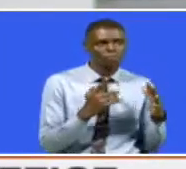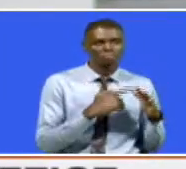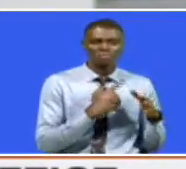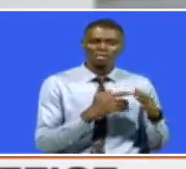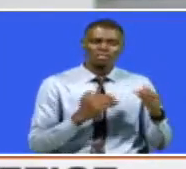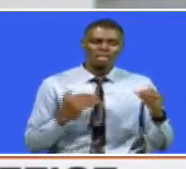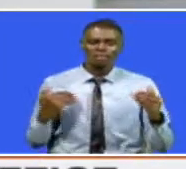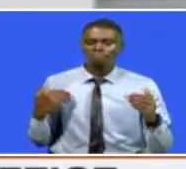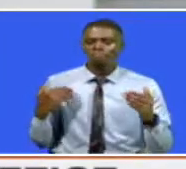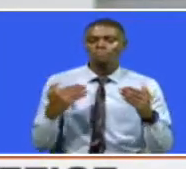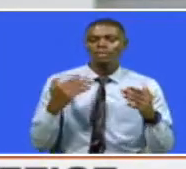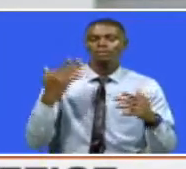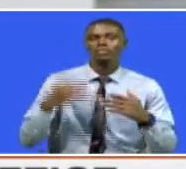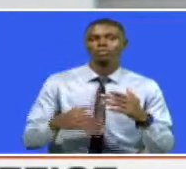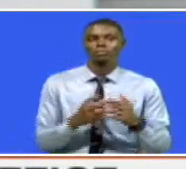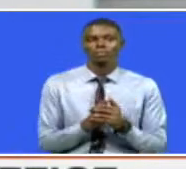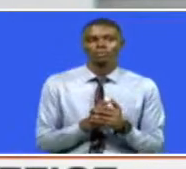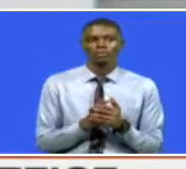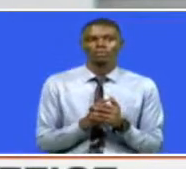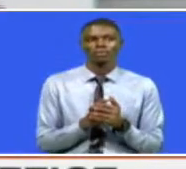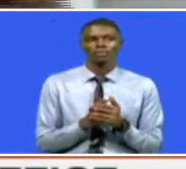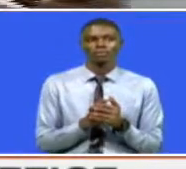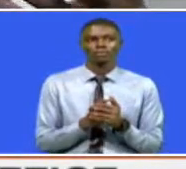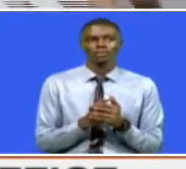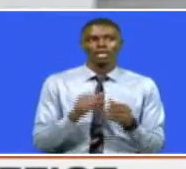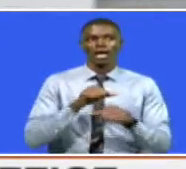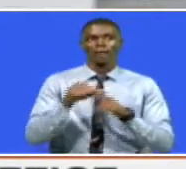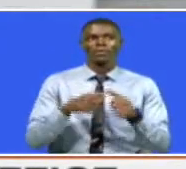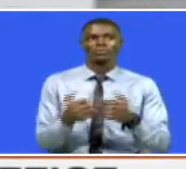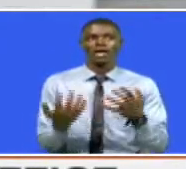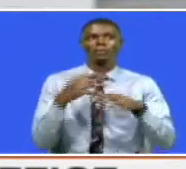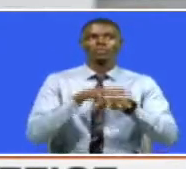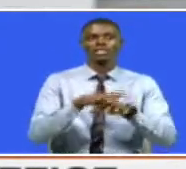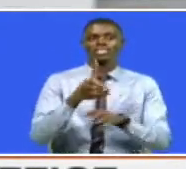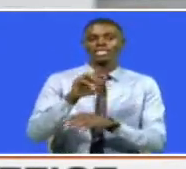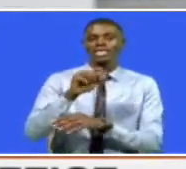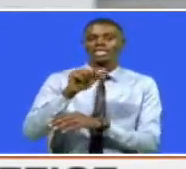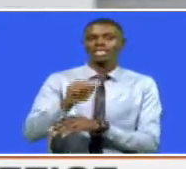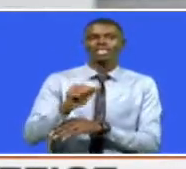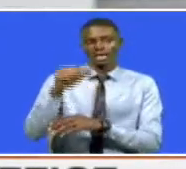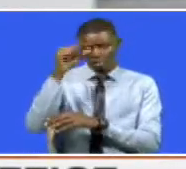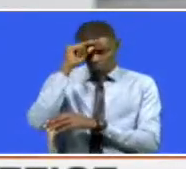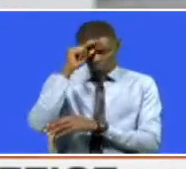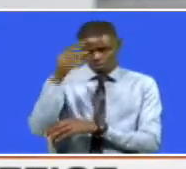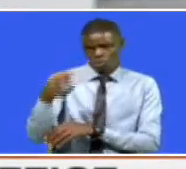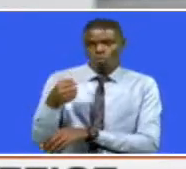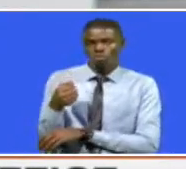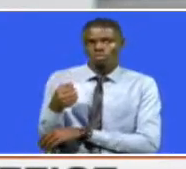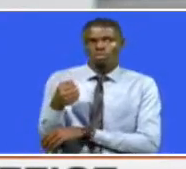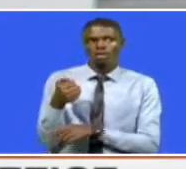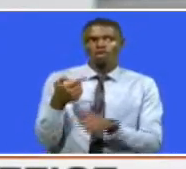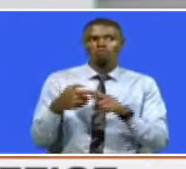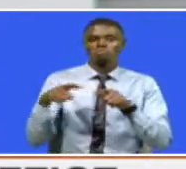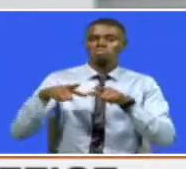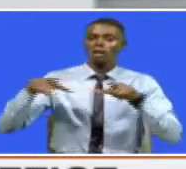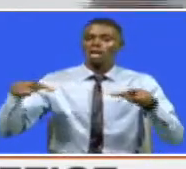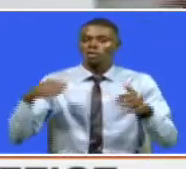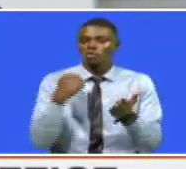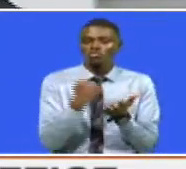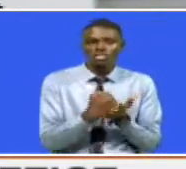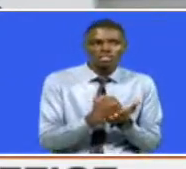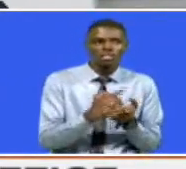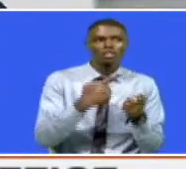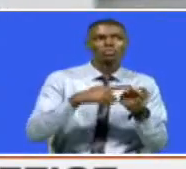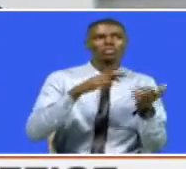point. It seems to have stalled. The issue of harmonizing all data that government holds from the lands office to